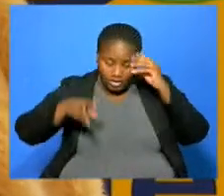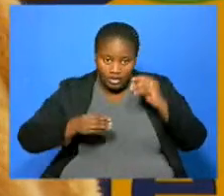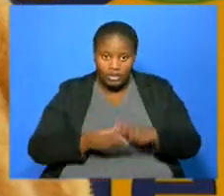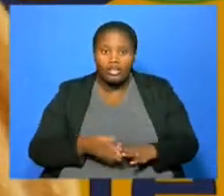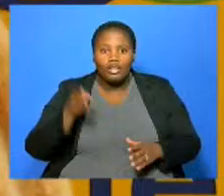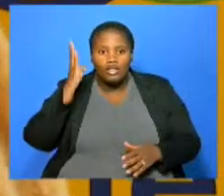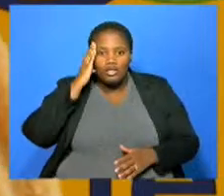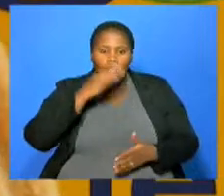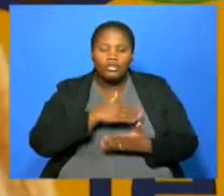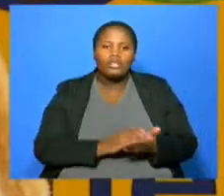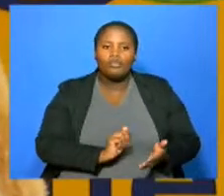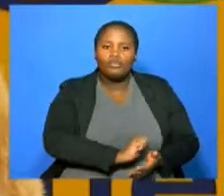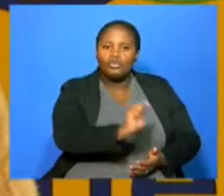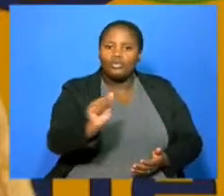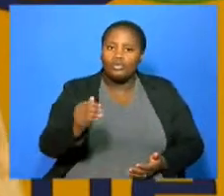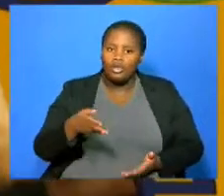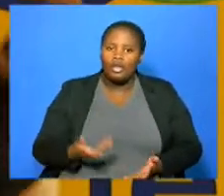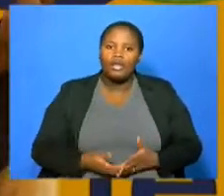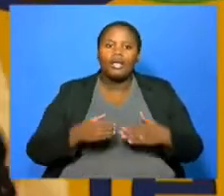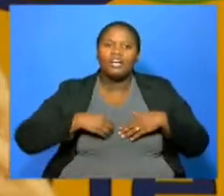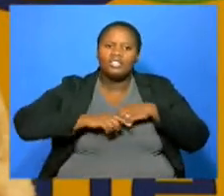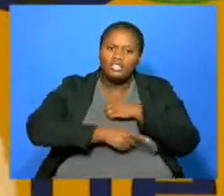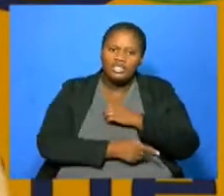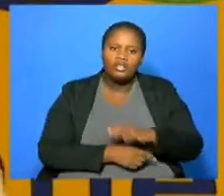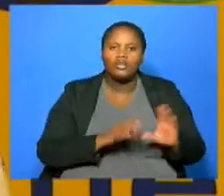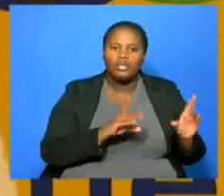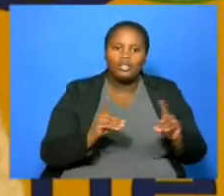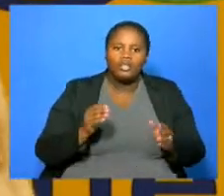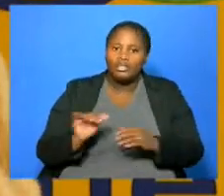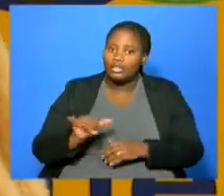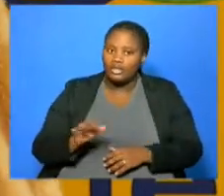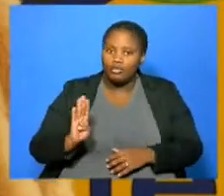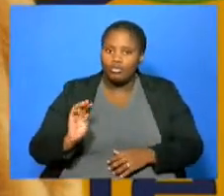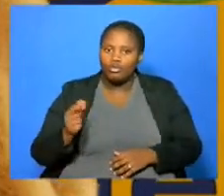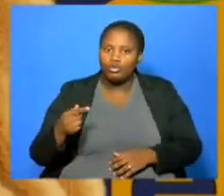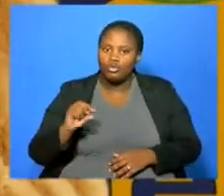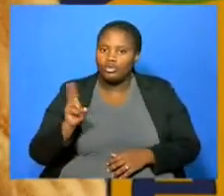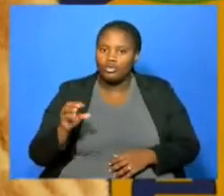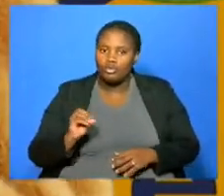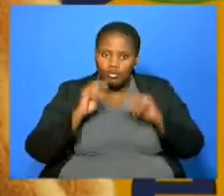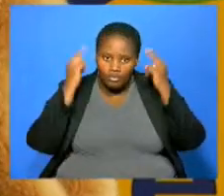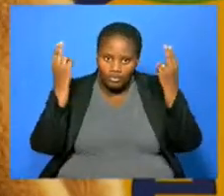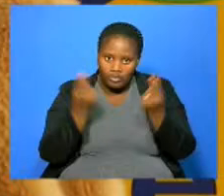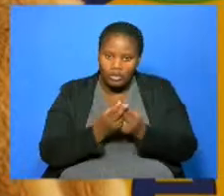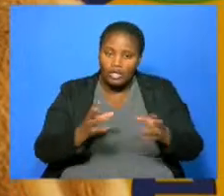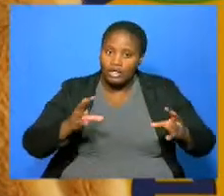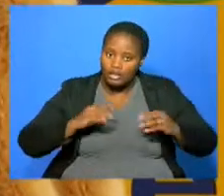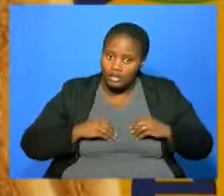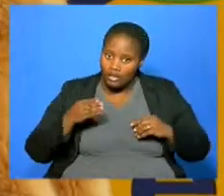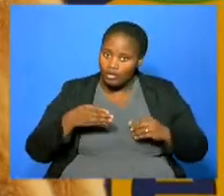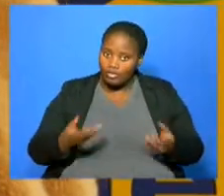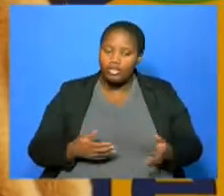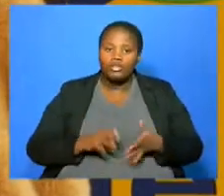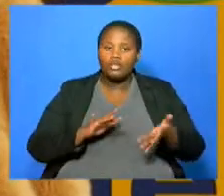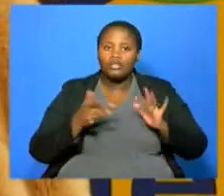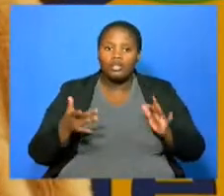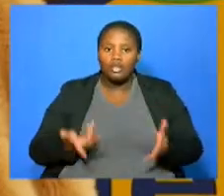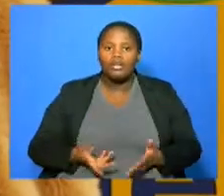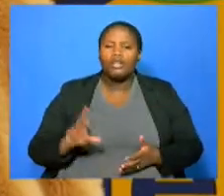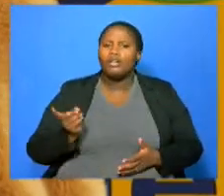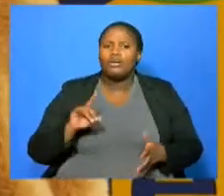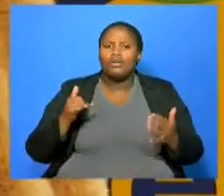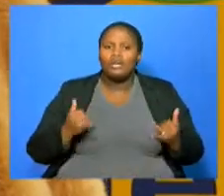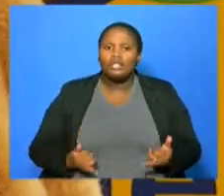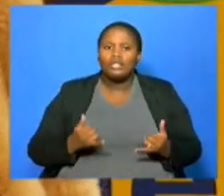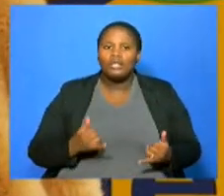know some of you have taken it further, like Bobotoh University. They have embraced the distance online to a point where